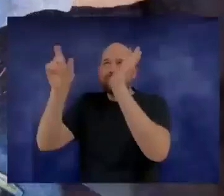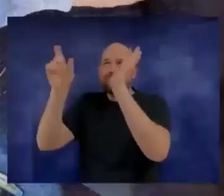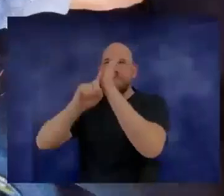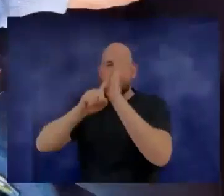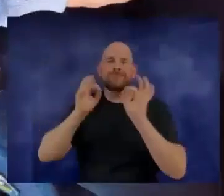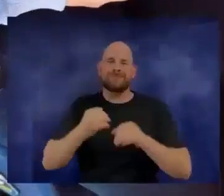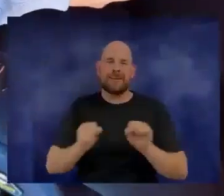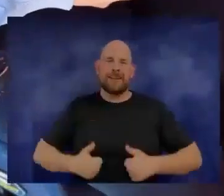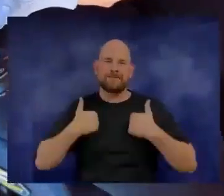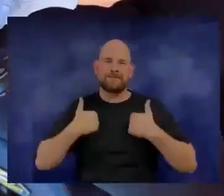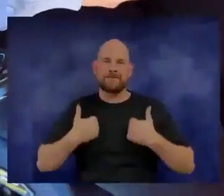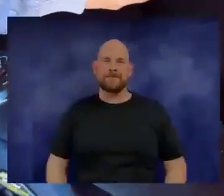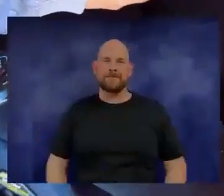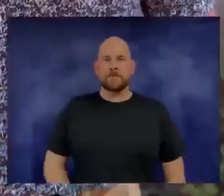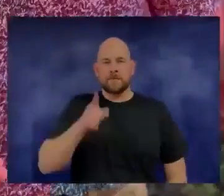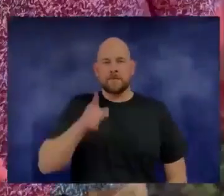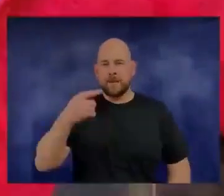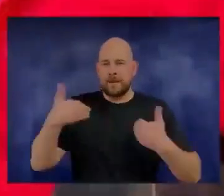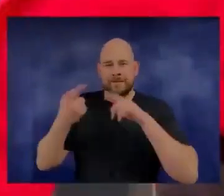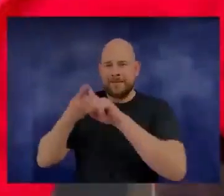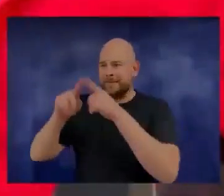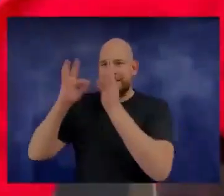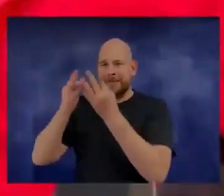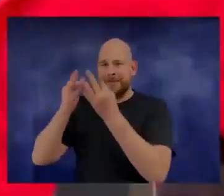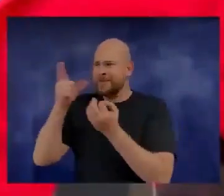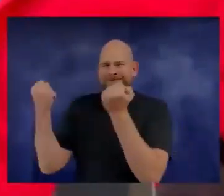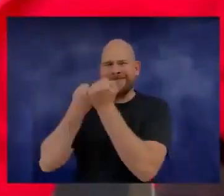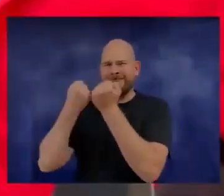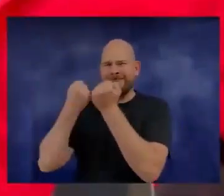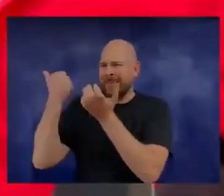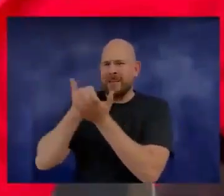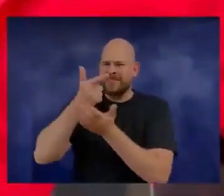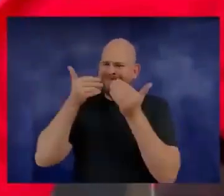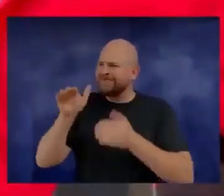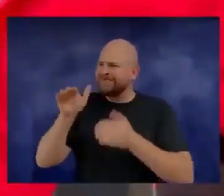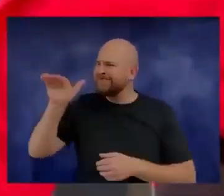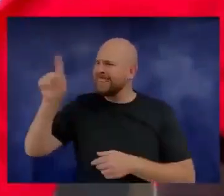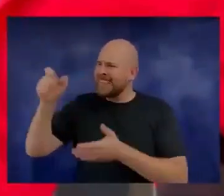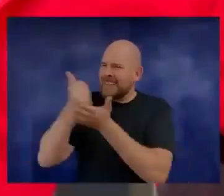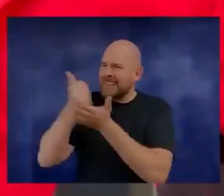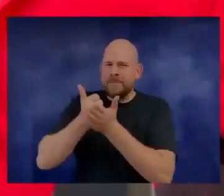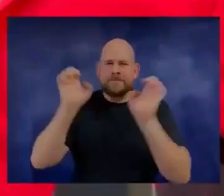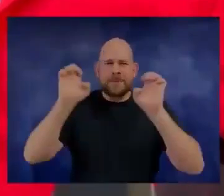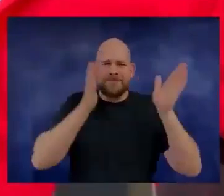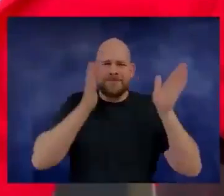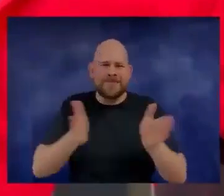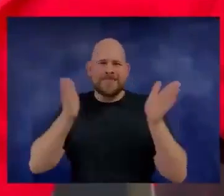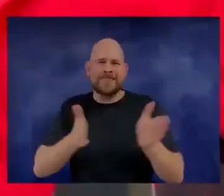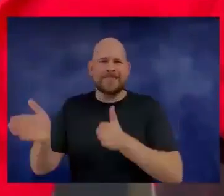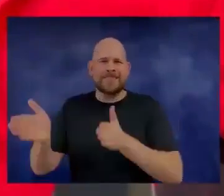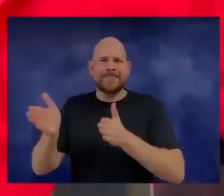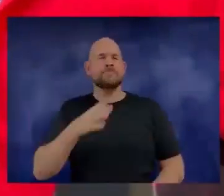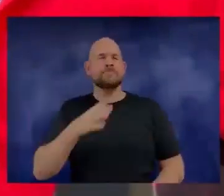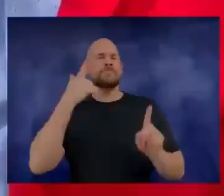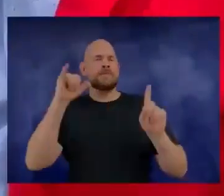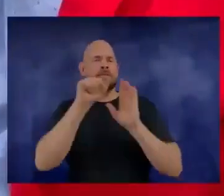Remember, only working smoke alarms can save your life. If you have someone in your life who assists you, tell them the help you might need in